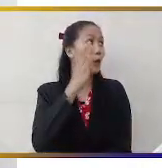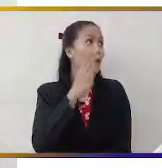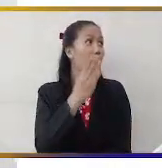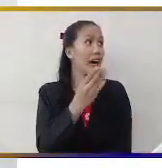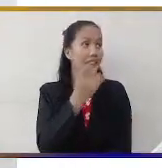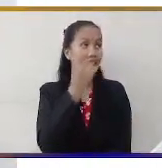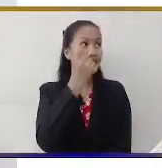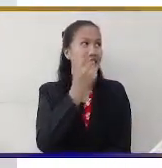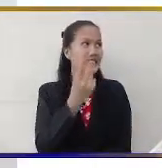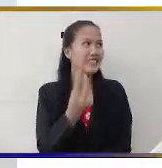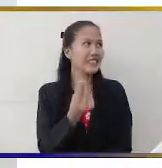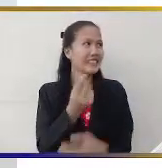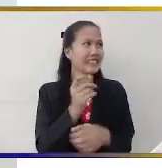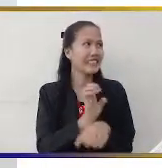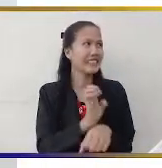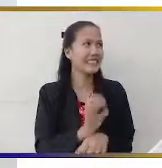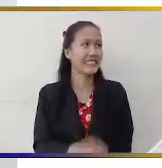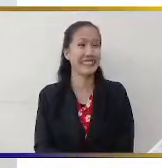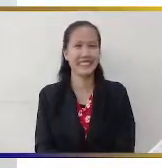But, peril, I mean,